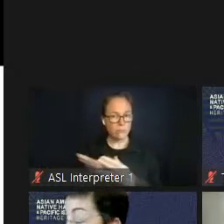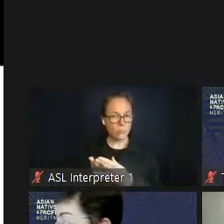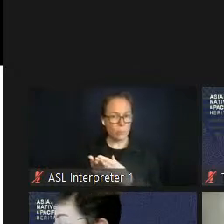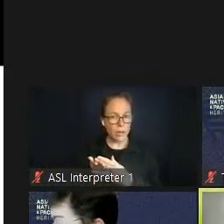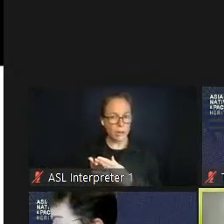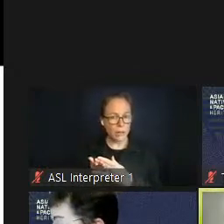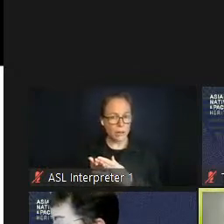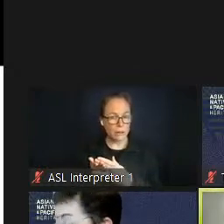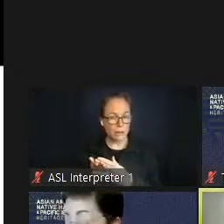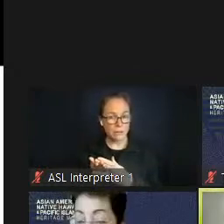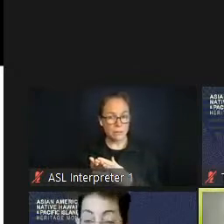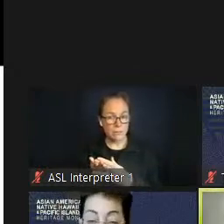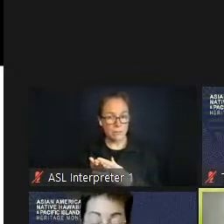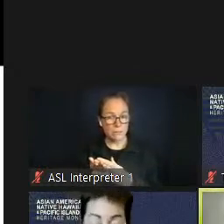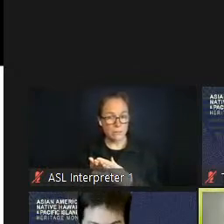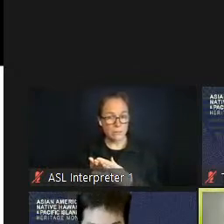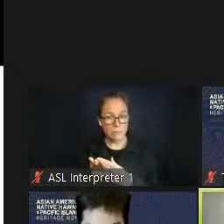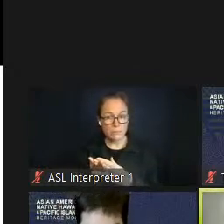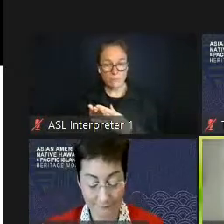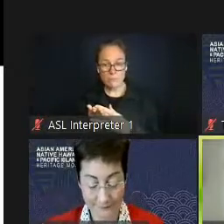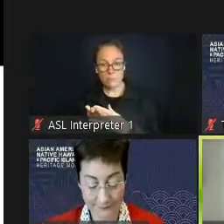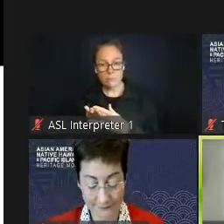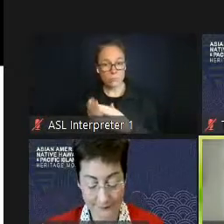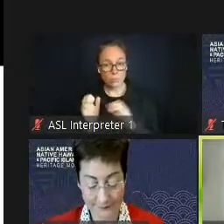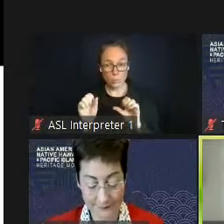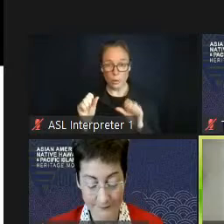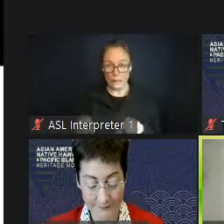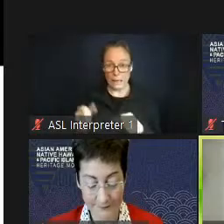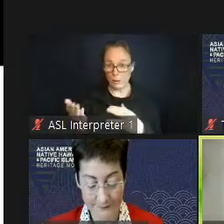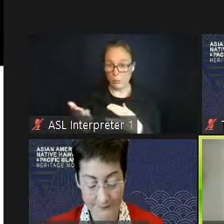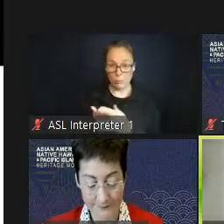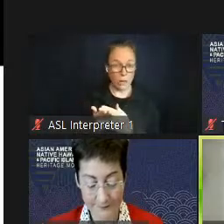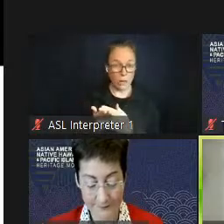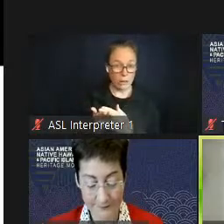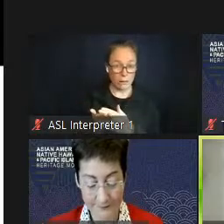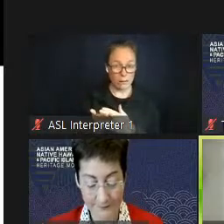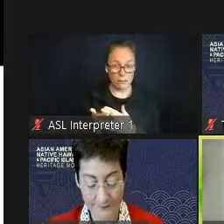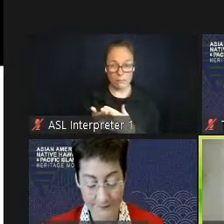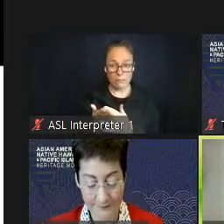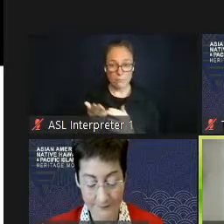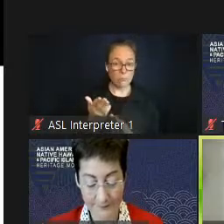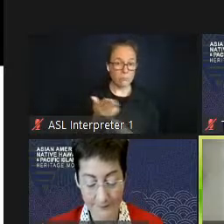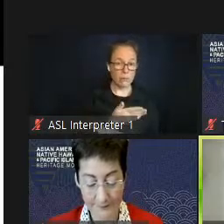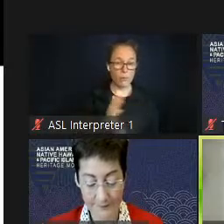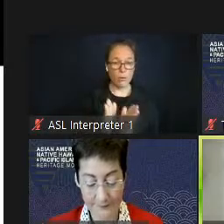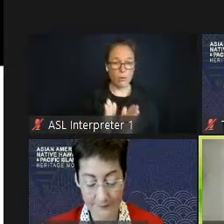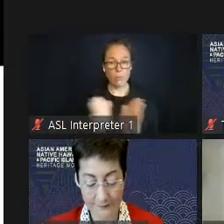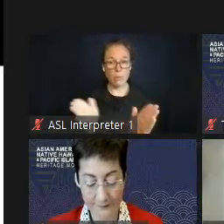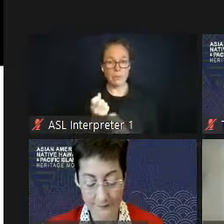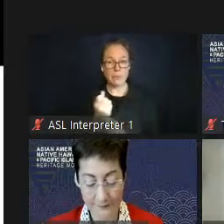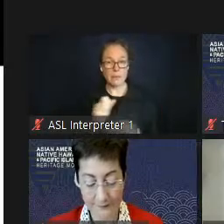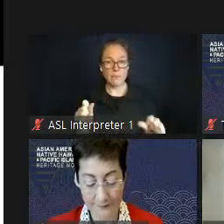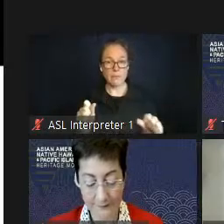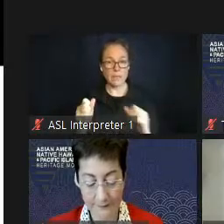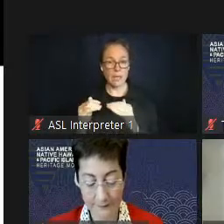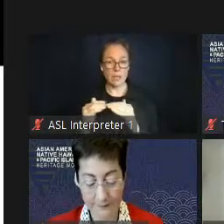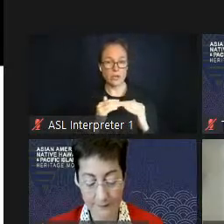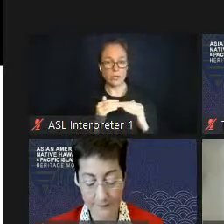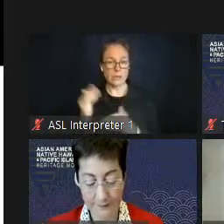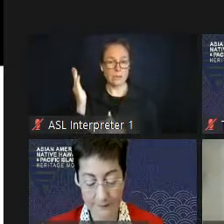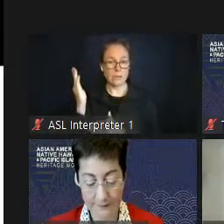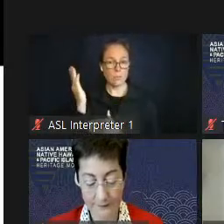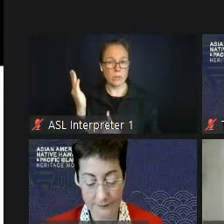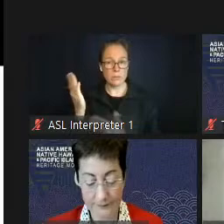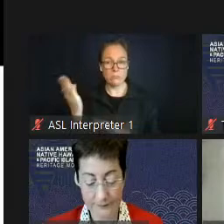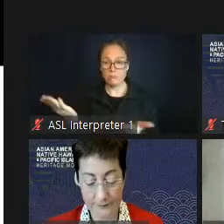If you would like to do so, we can certainly do that now before we get into the public safety and justice presentations. What's the pleasure of the